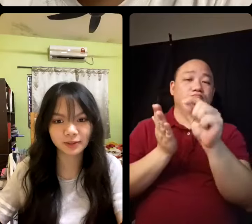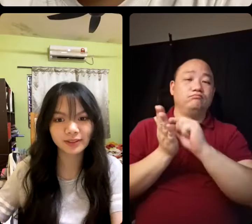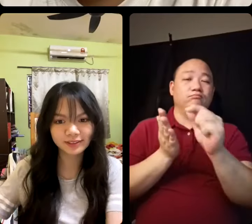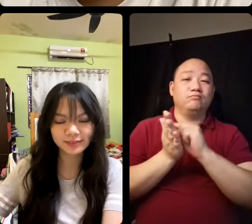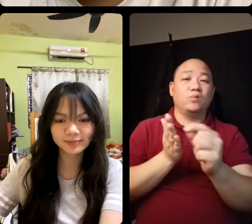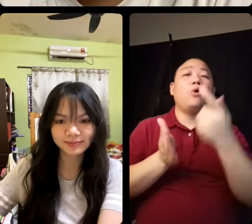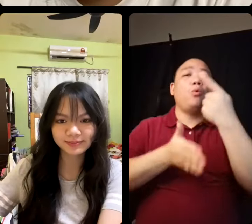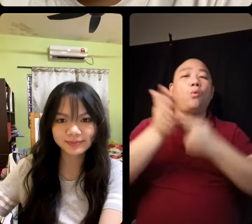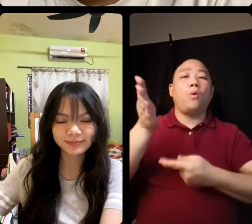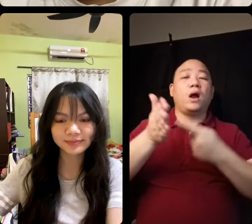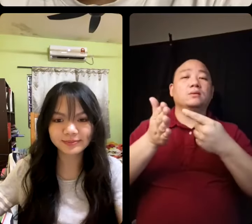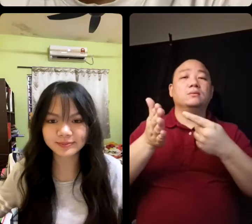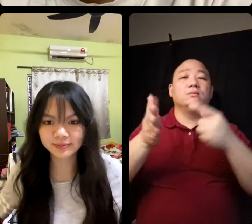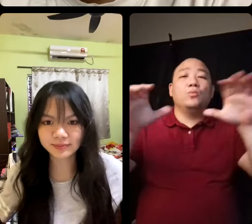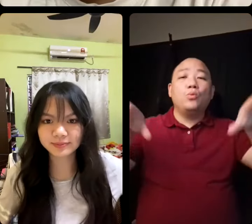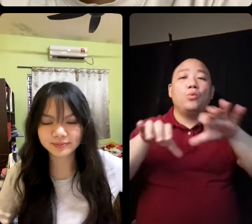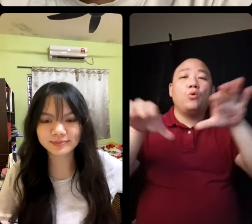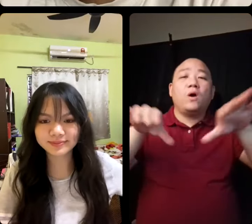effective as well.